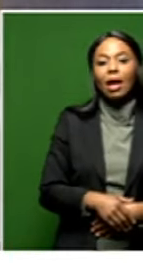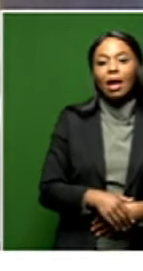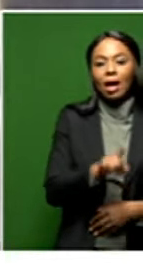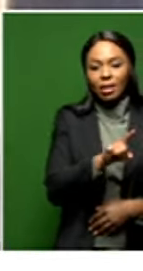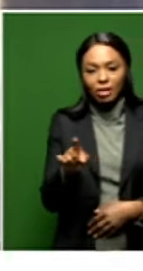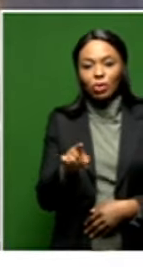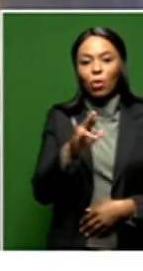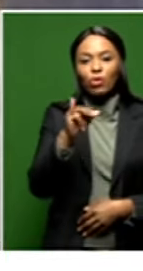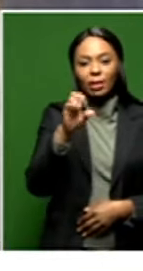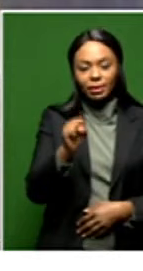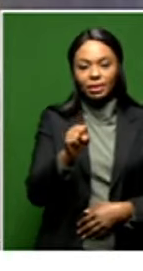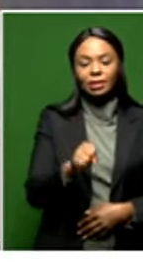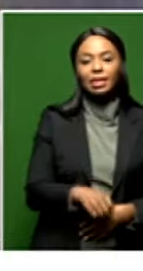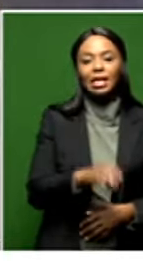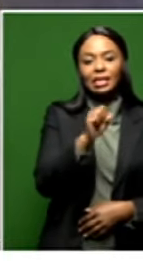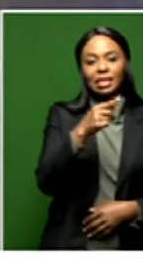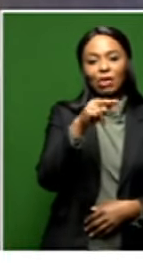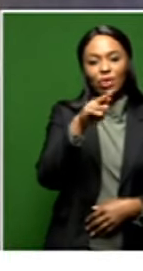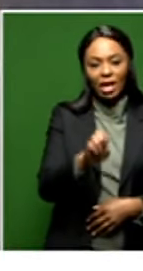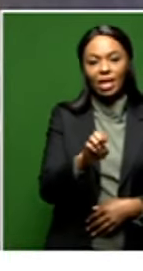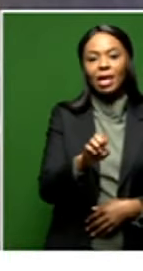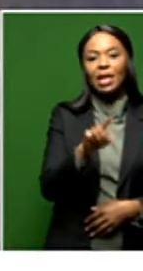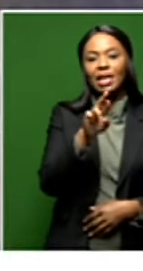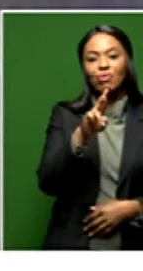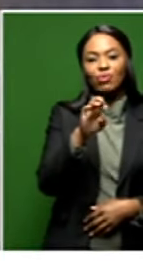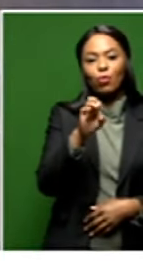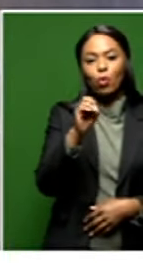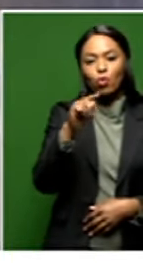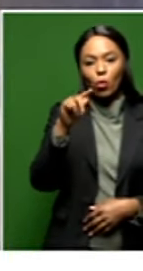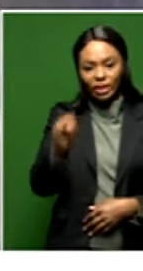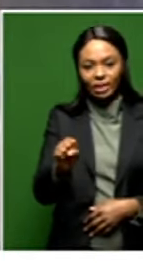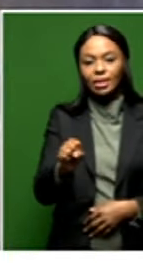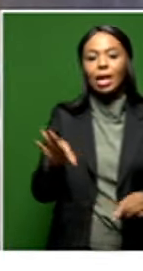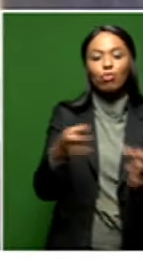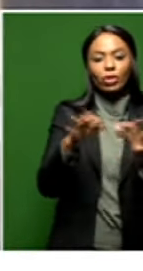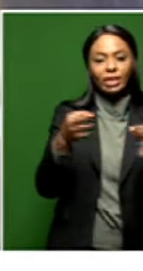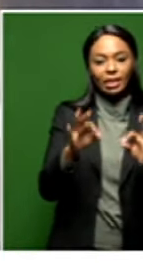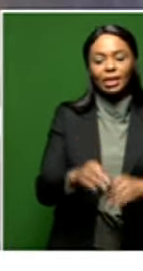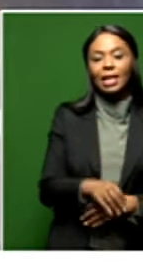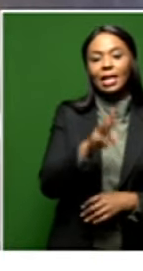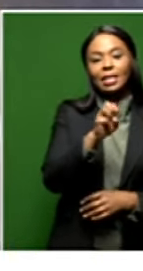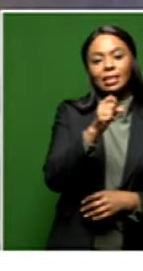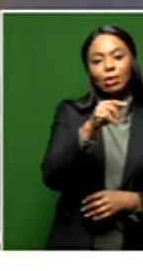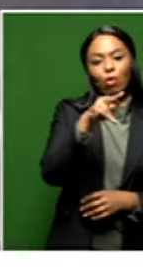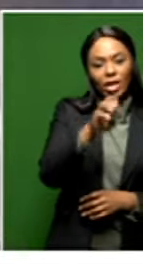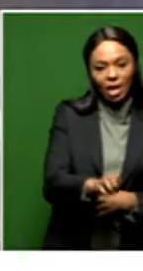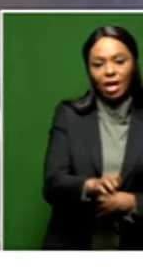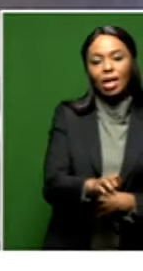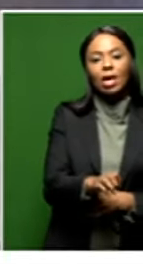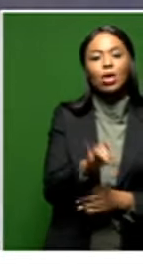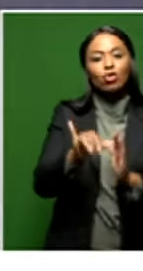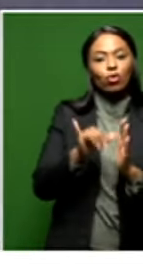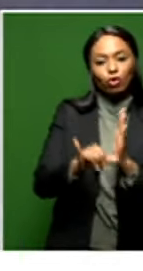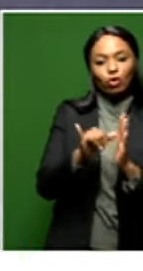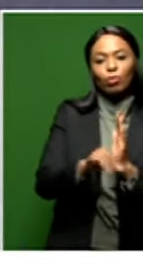Simone_Roets_, and then on Facebook, it's Simone Roets Music. And then you can also subscribe on my YouTube channel, which is just Simone